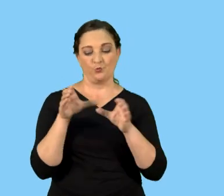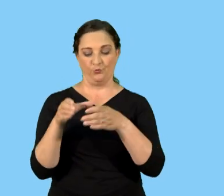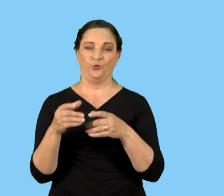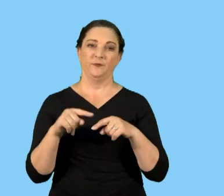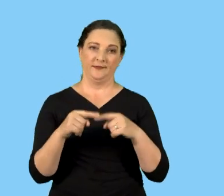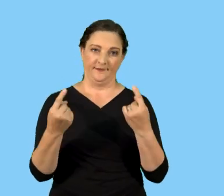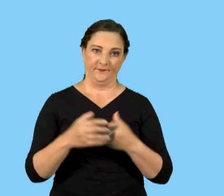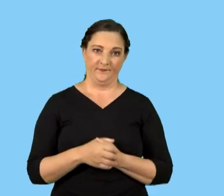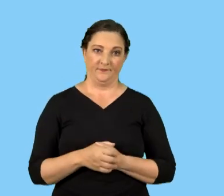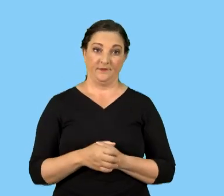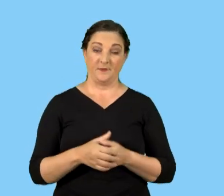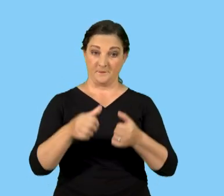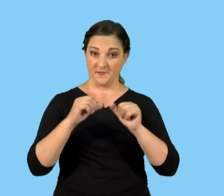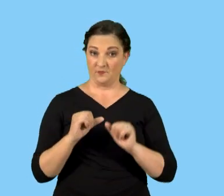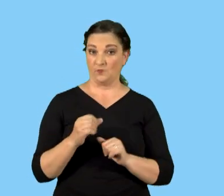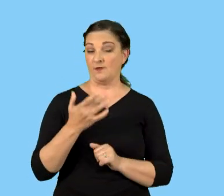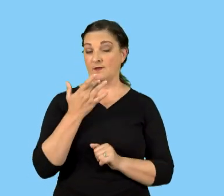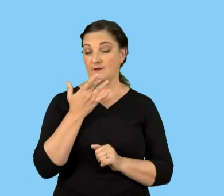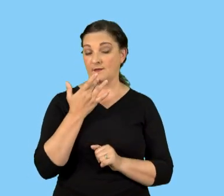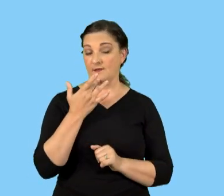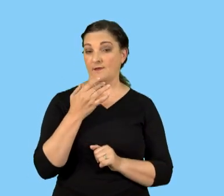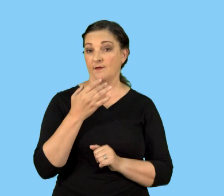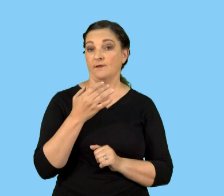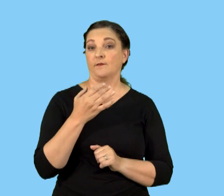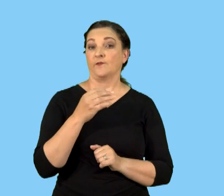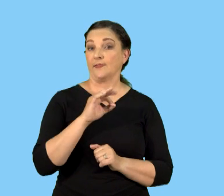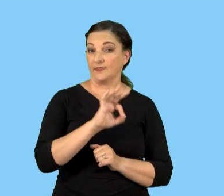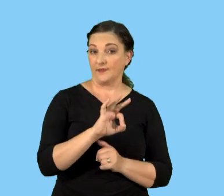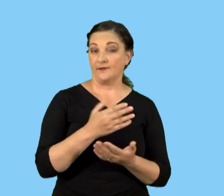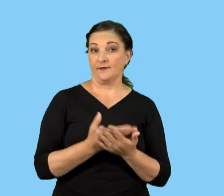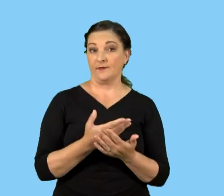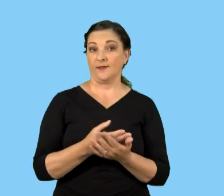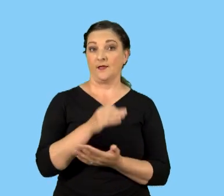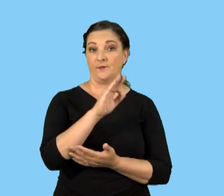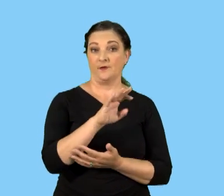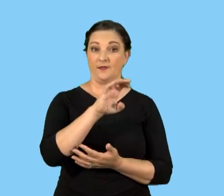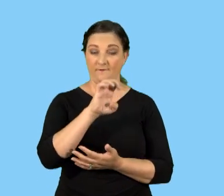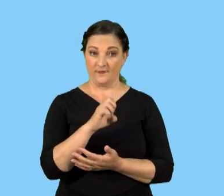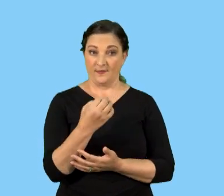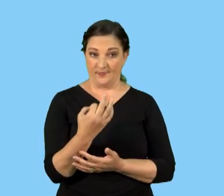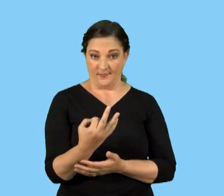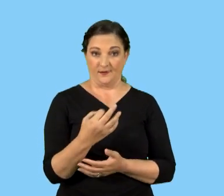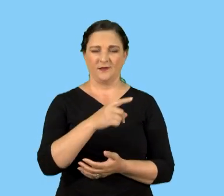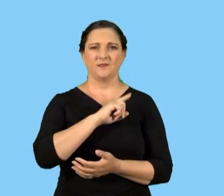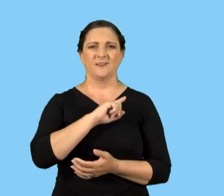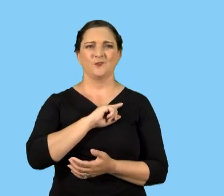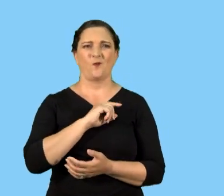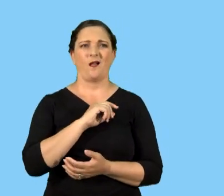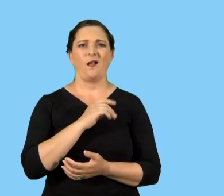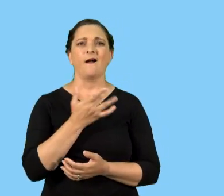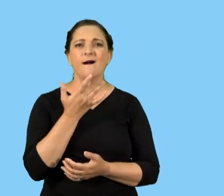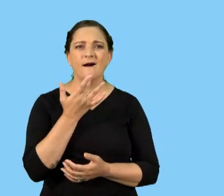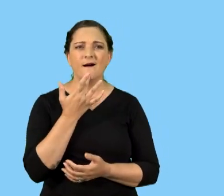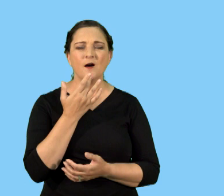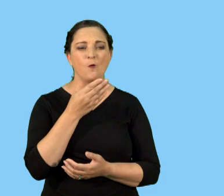2. That's iron 2. If it's iron 3, it's going to be Fe123. So that's the difference. So now iron